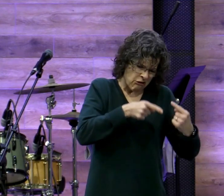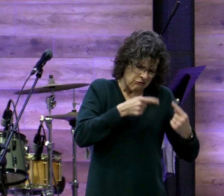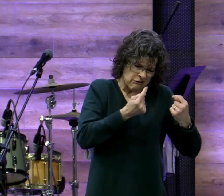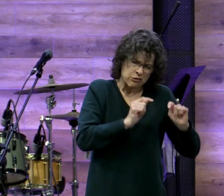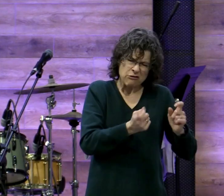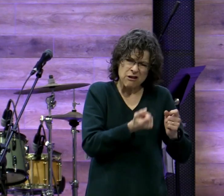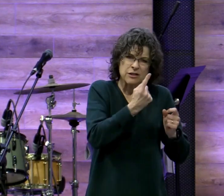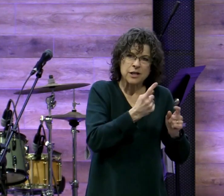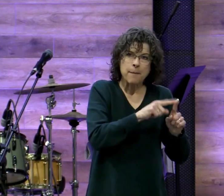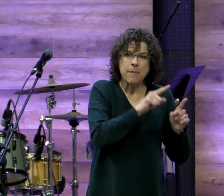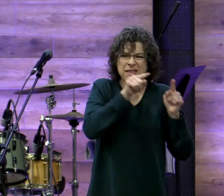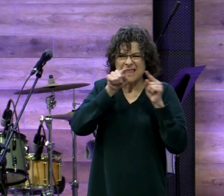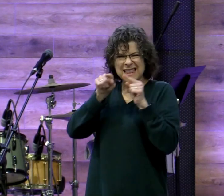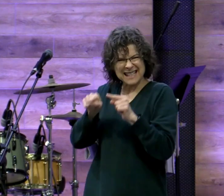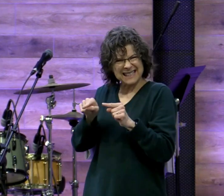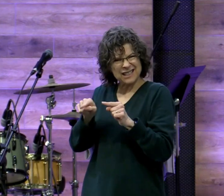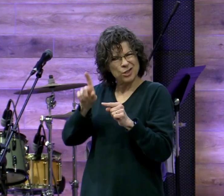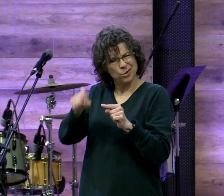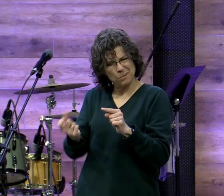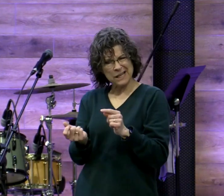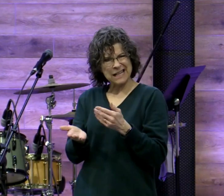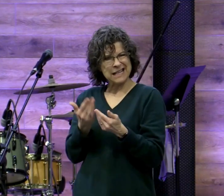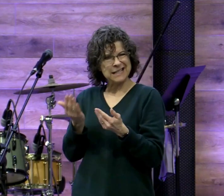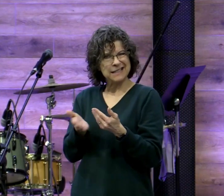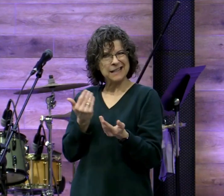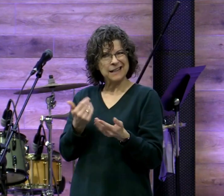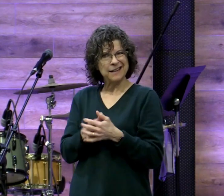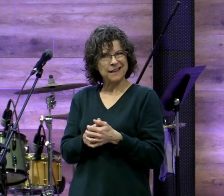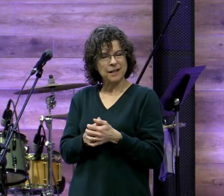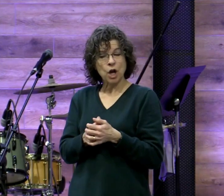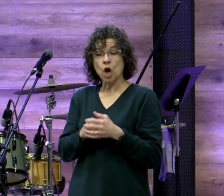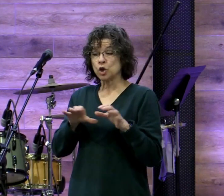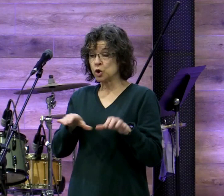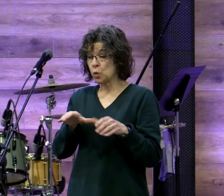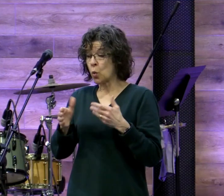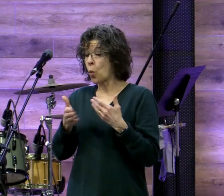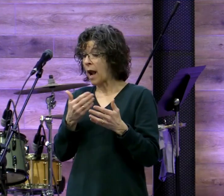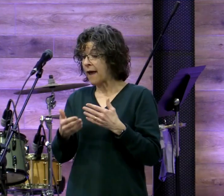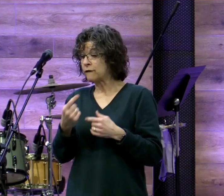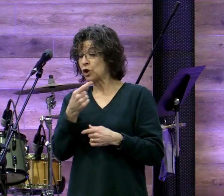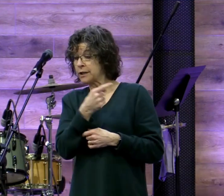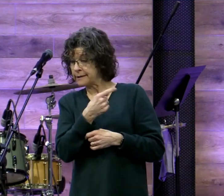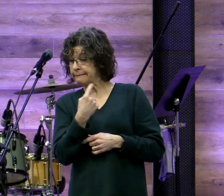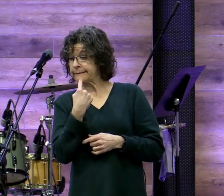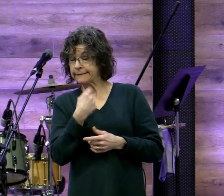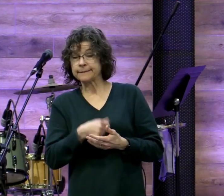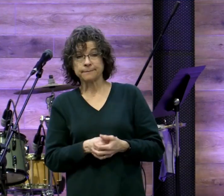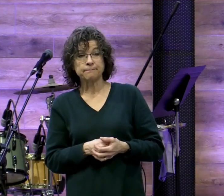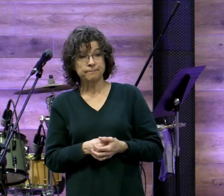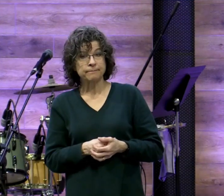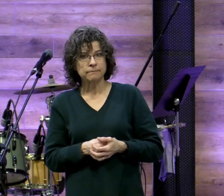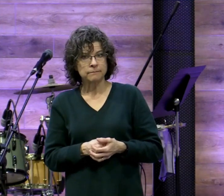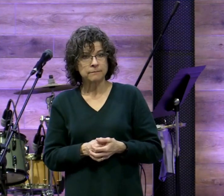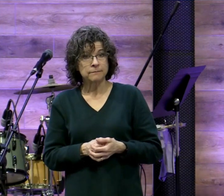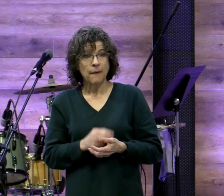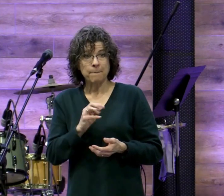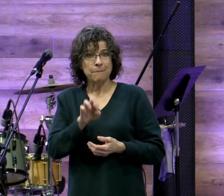with you? Do whatever he says. Do whatever he tells you to do.